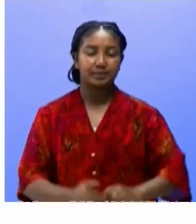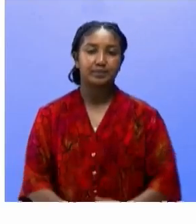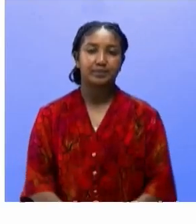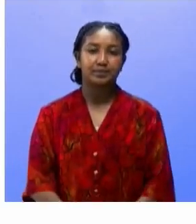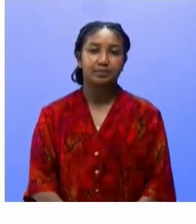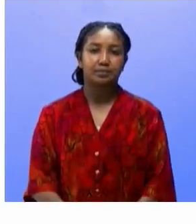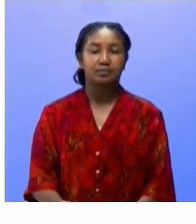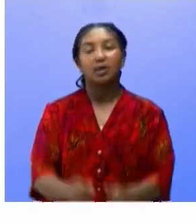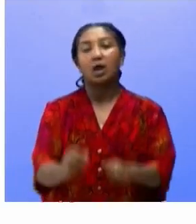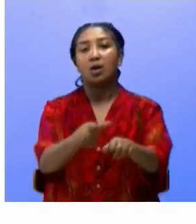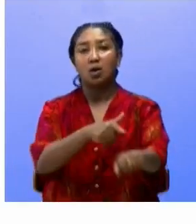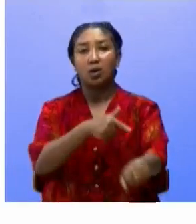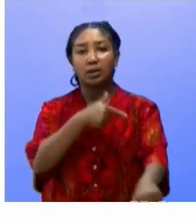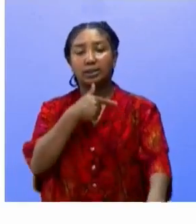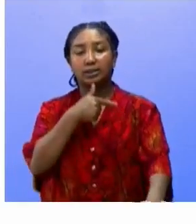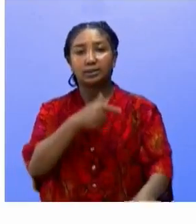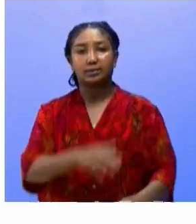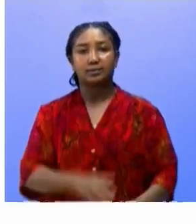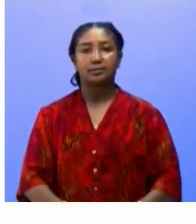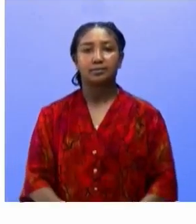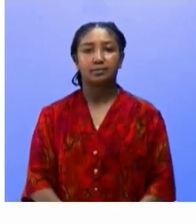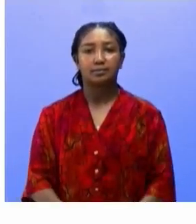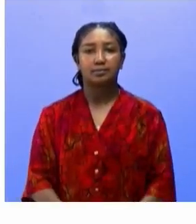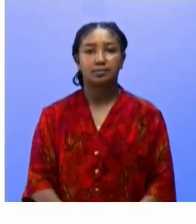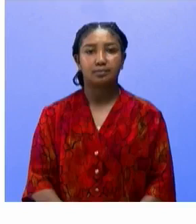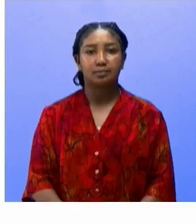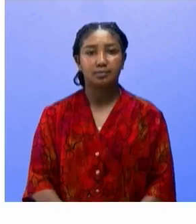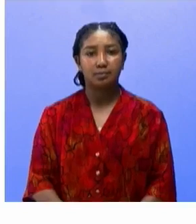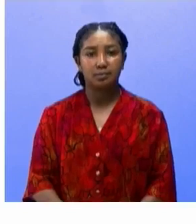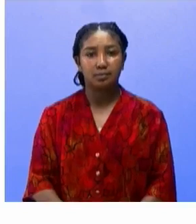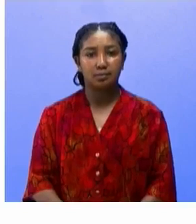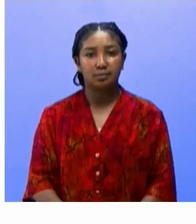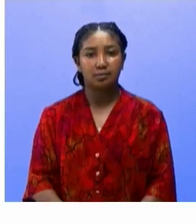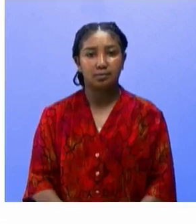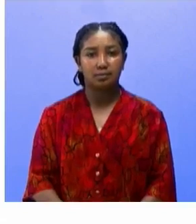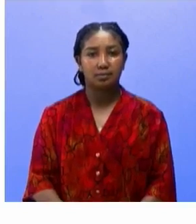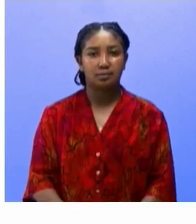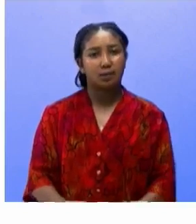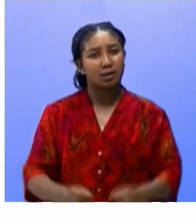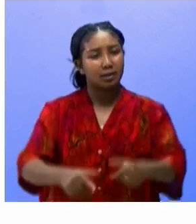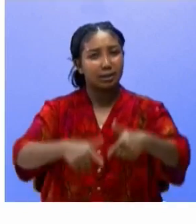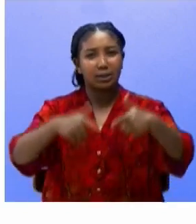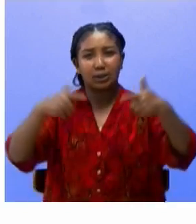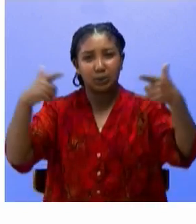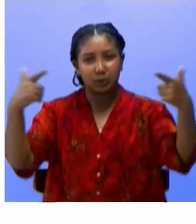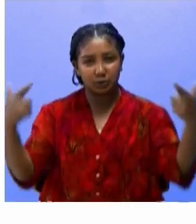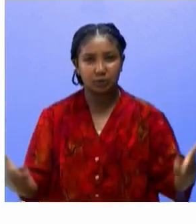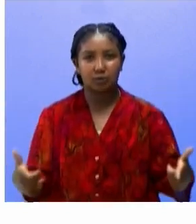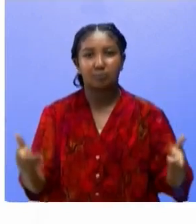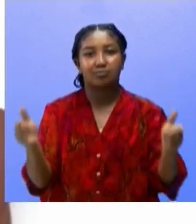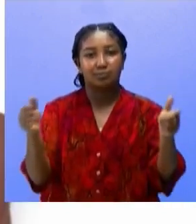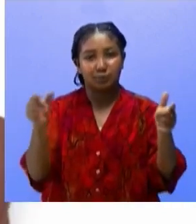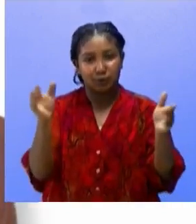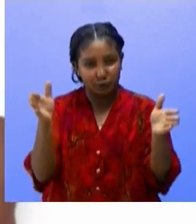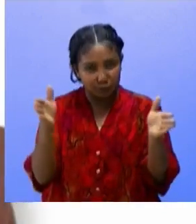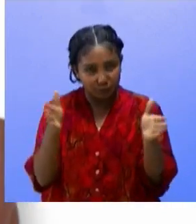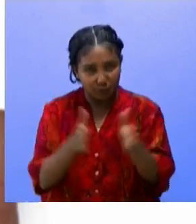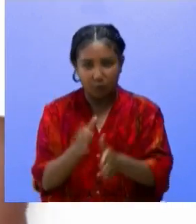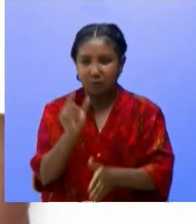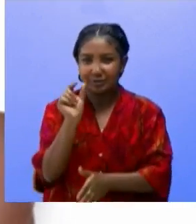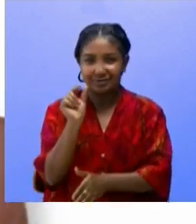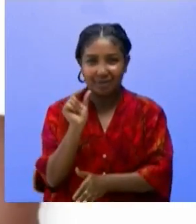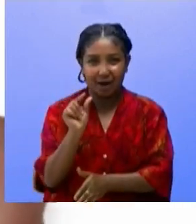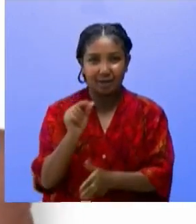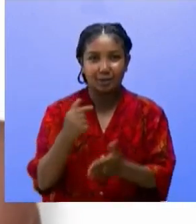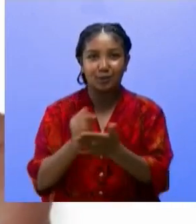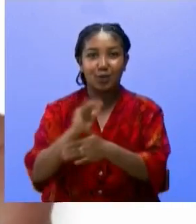long. Yes? huge, small, tiny. These